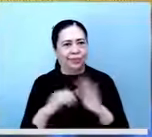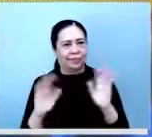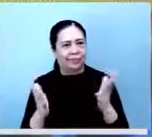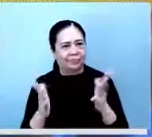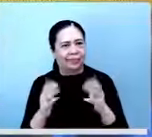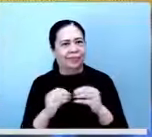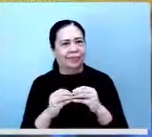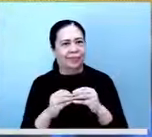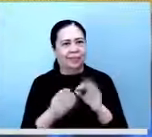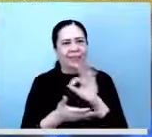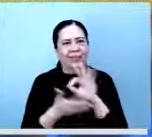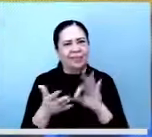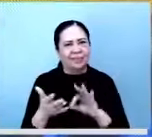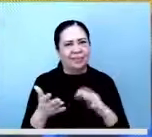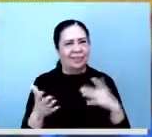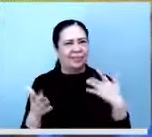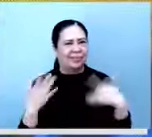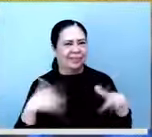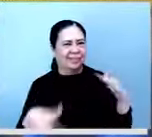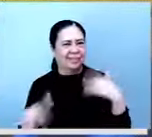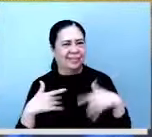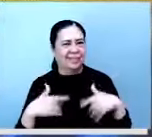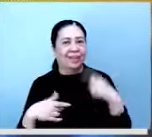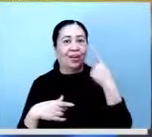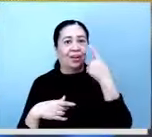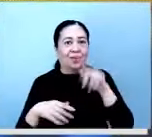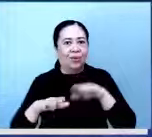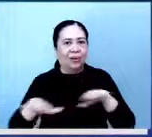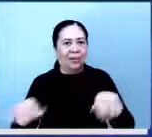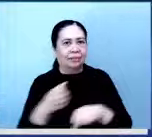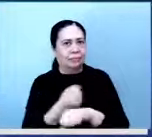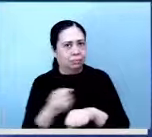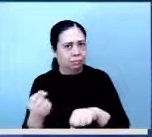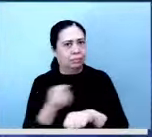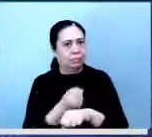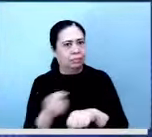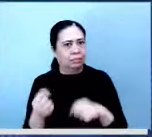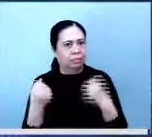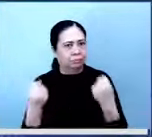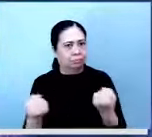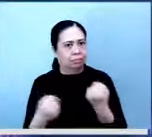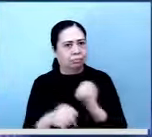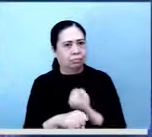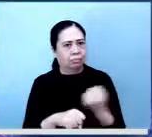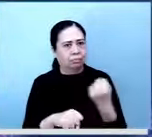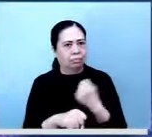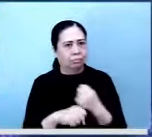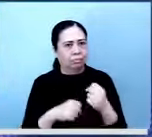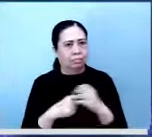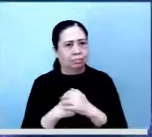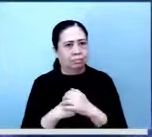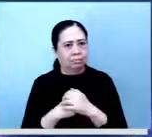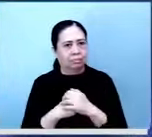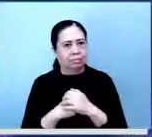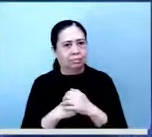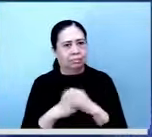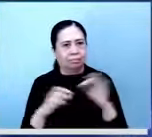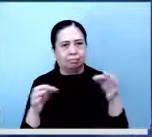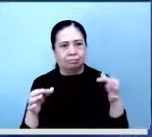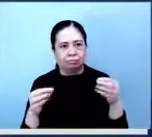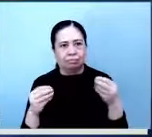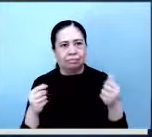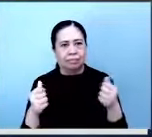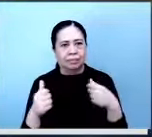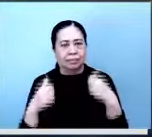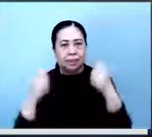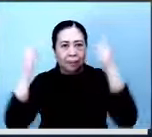more fashionable and swimwear for kids. Sturdy. I can sense that the texture of yes. the textile maganda. Ito may